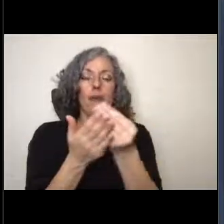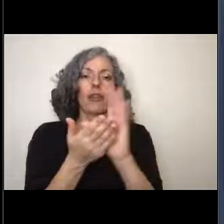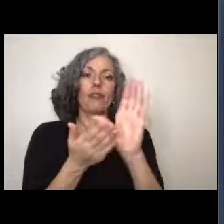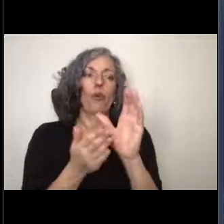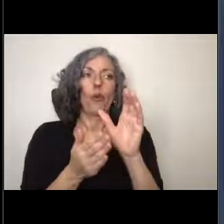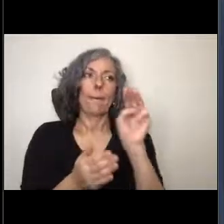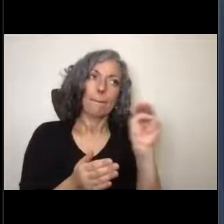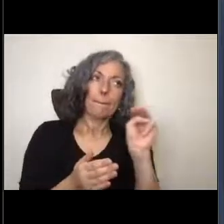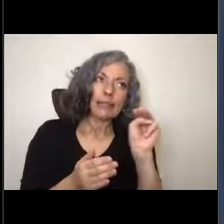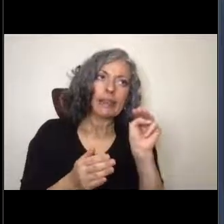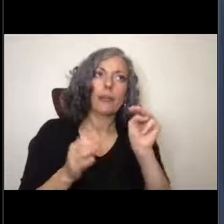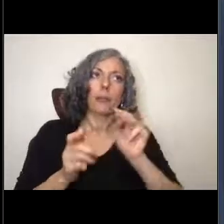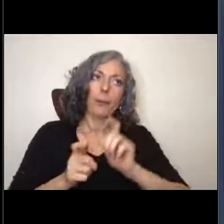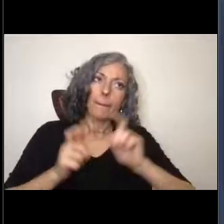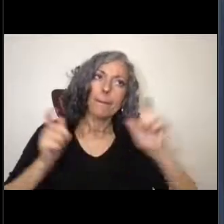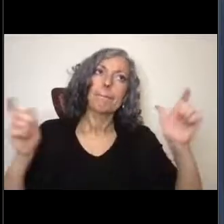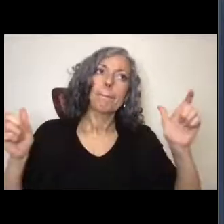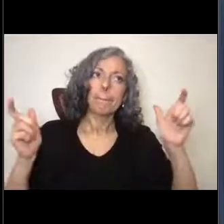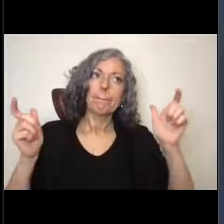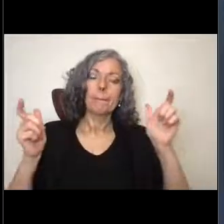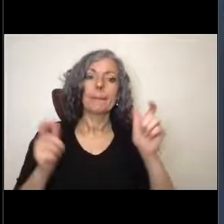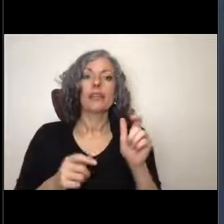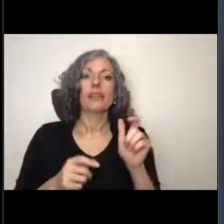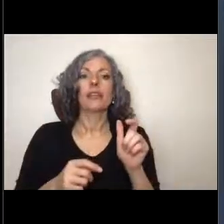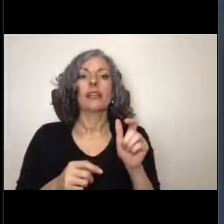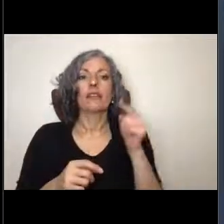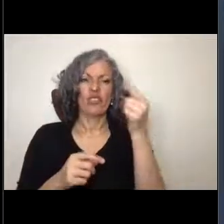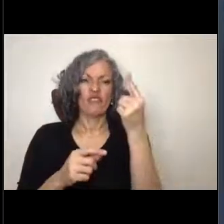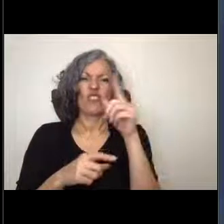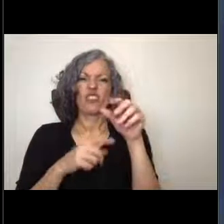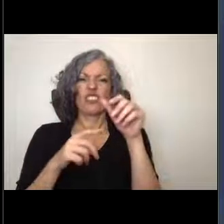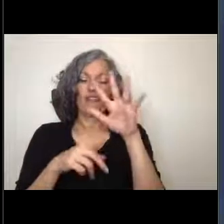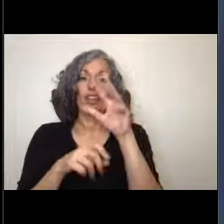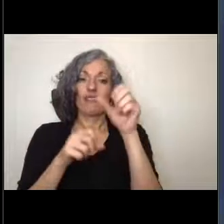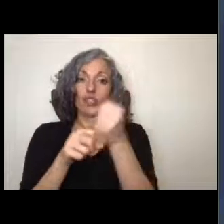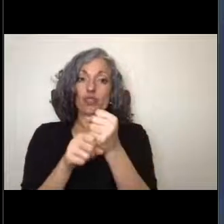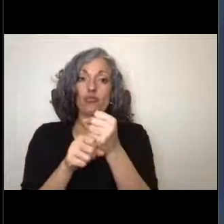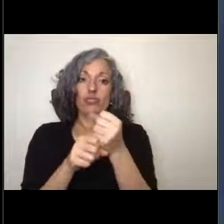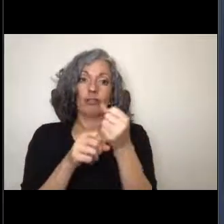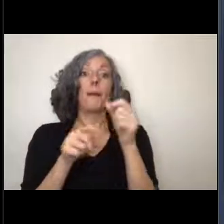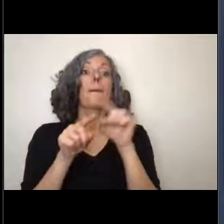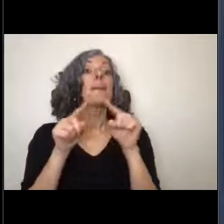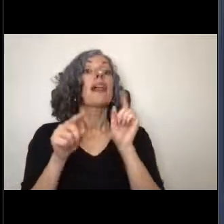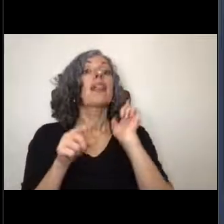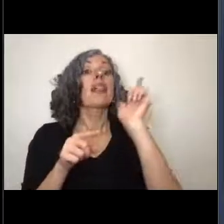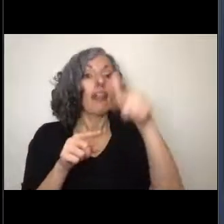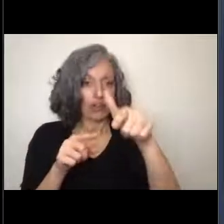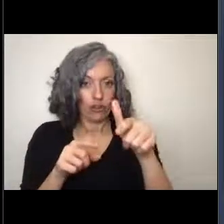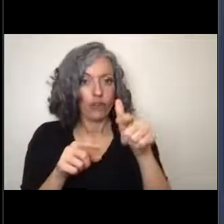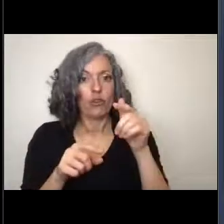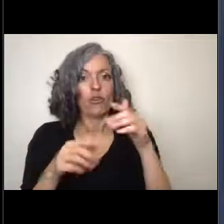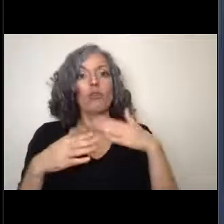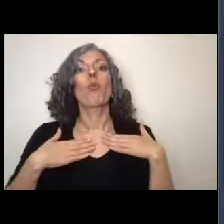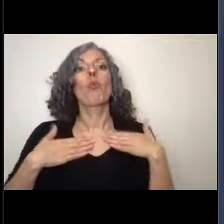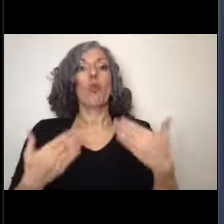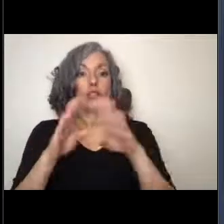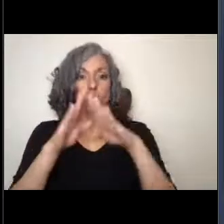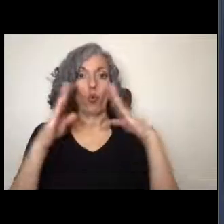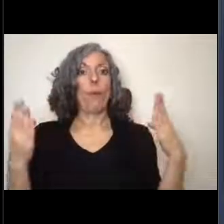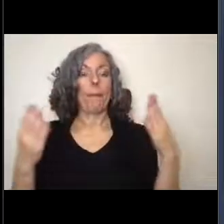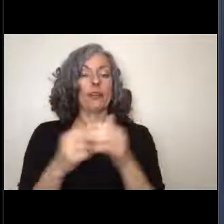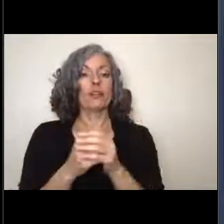vehicles in the first 5 years, but they are open to doing that later. An important step toward that point is that Caltrans has